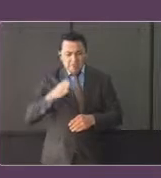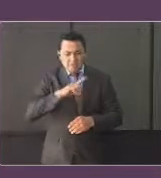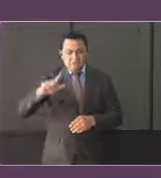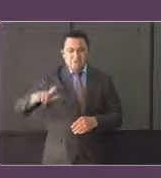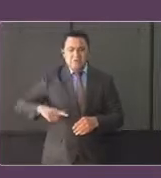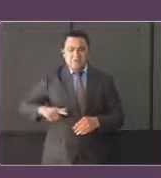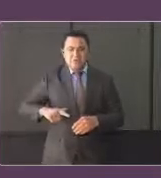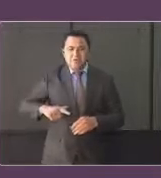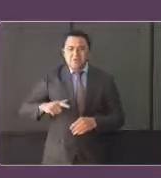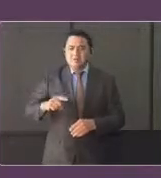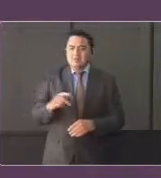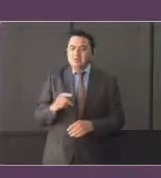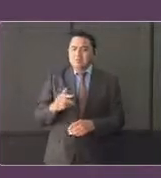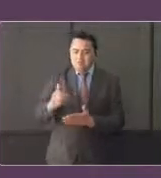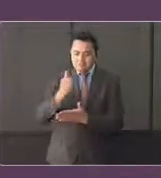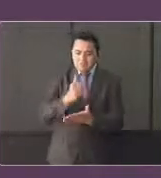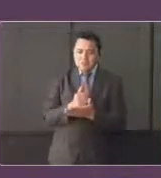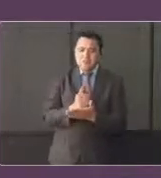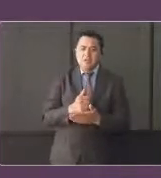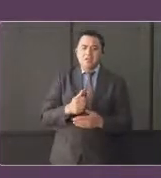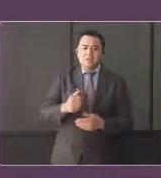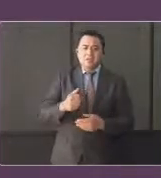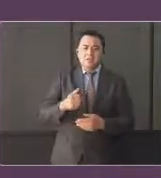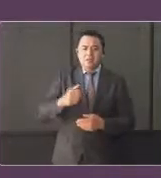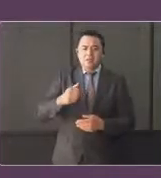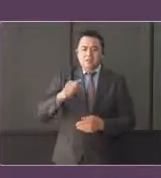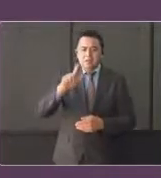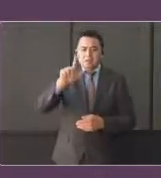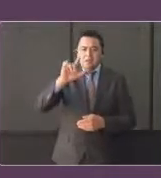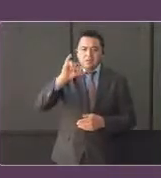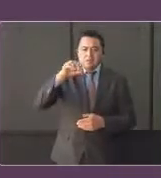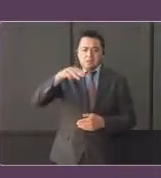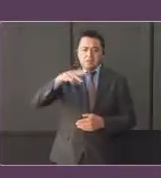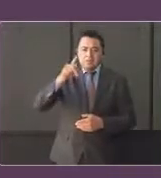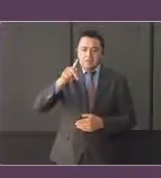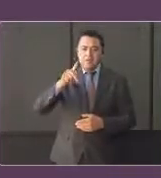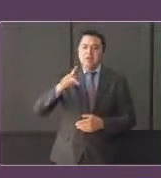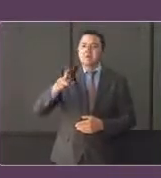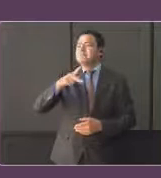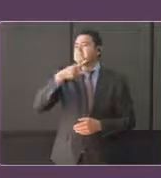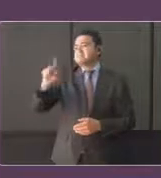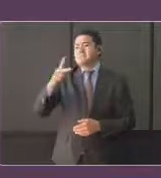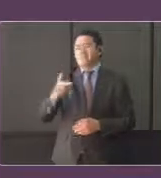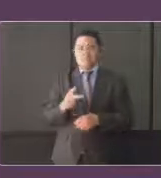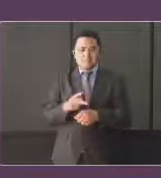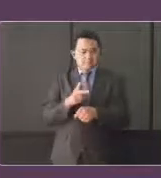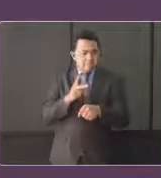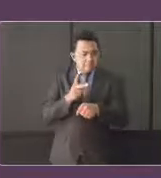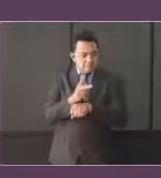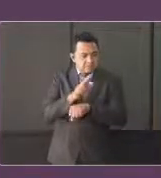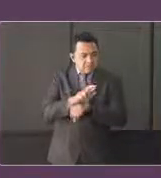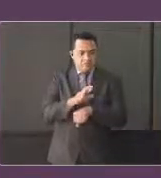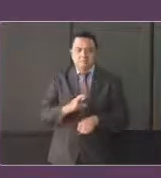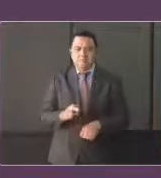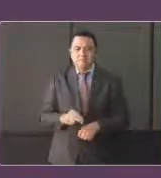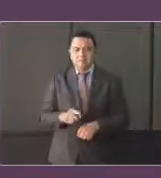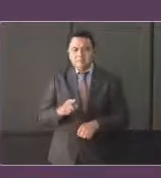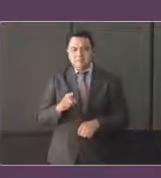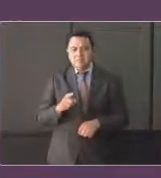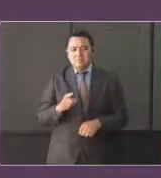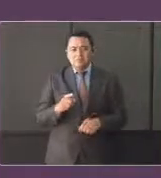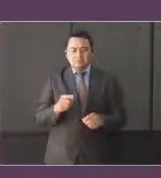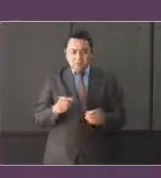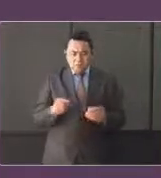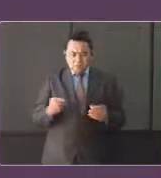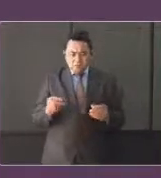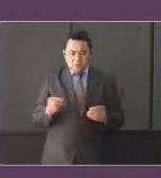a local government, which is the government of the city of Lima. Jorge Muñoz is the